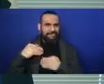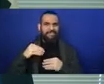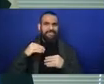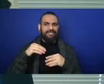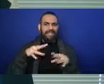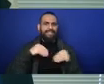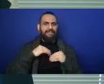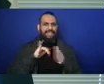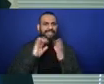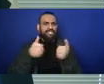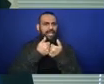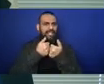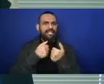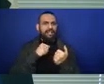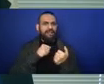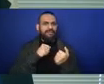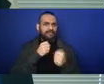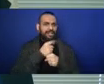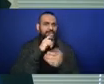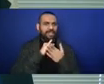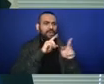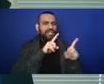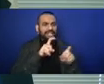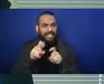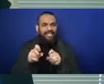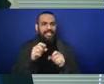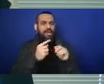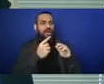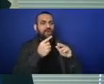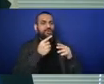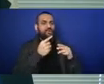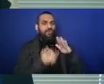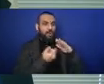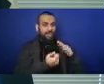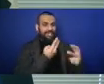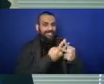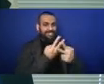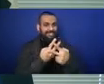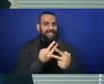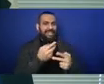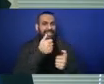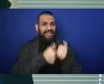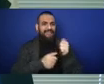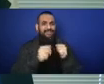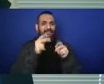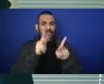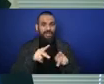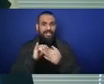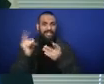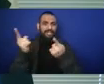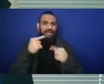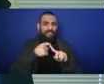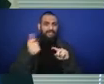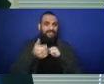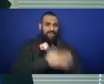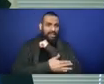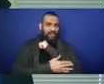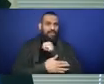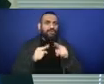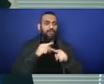burden. It should be the federal government's burden. But we need the governor to accept the help. Governor Greg Abbott